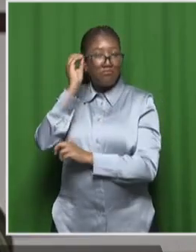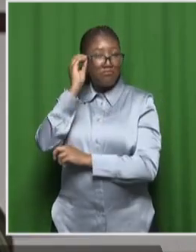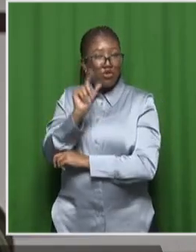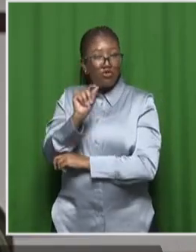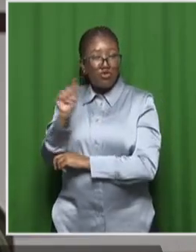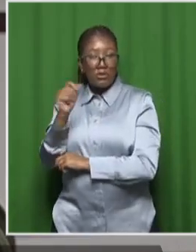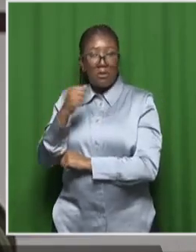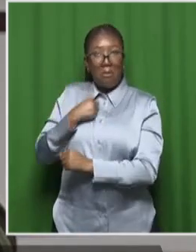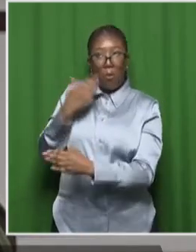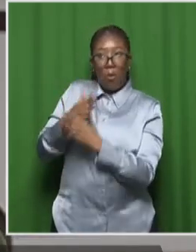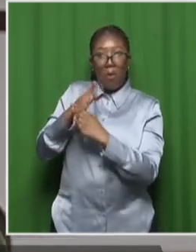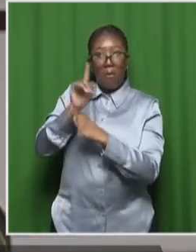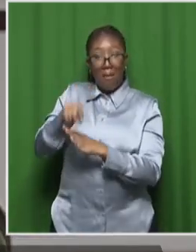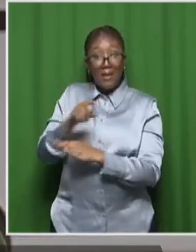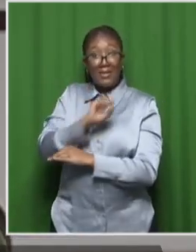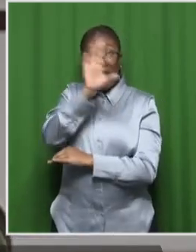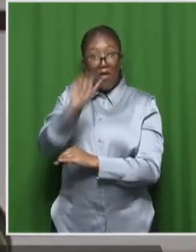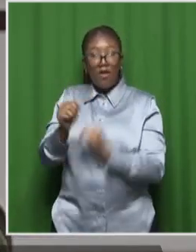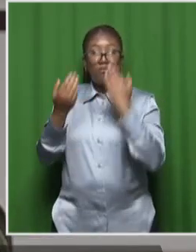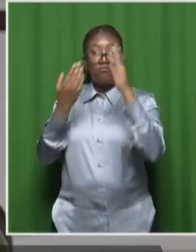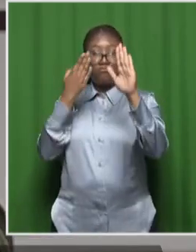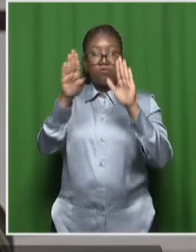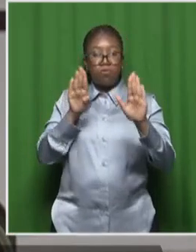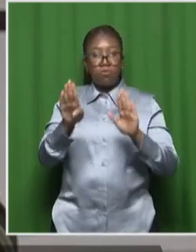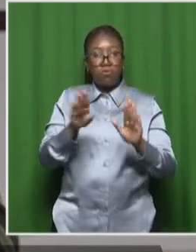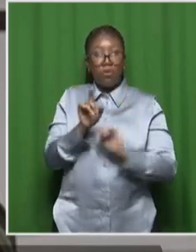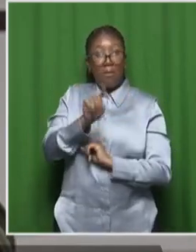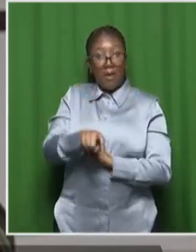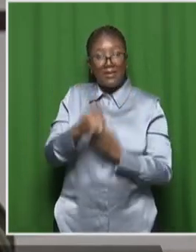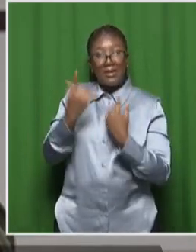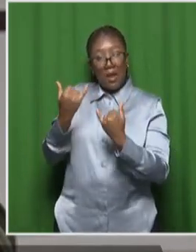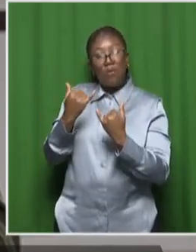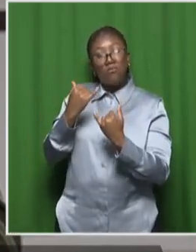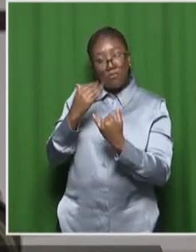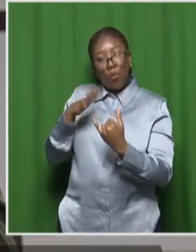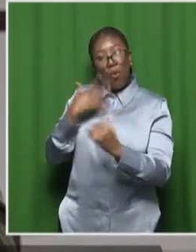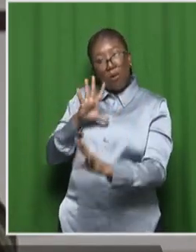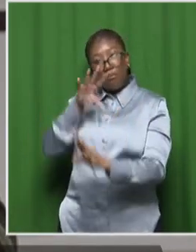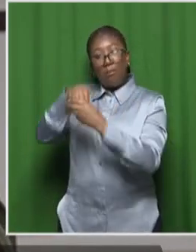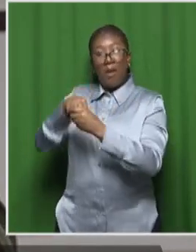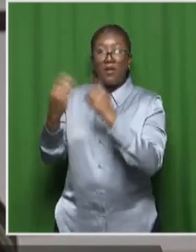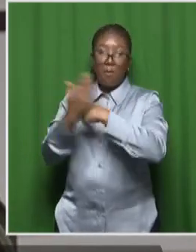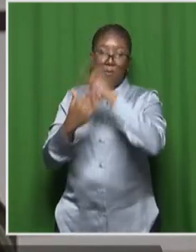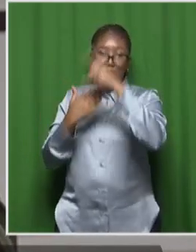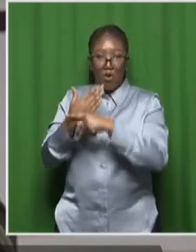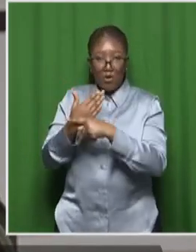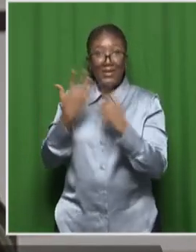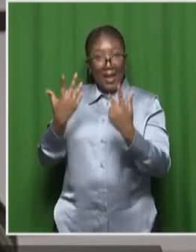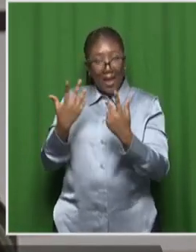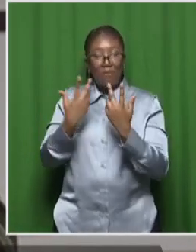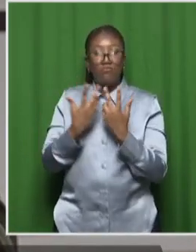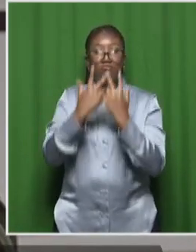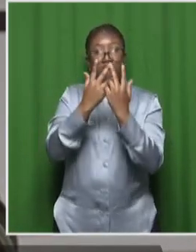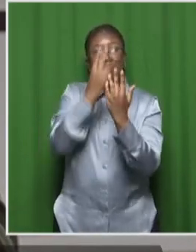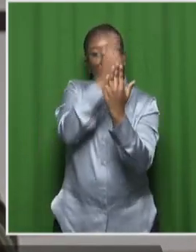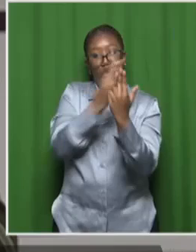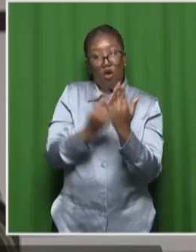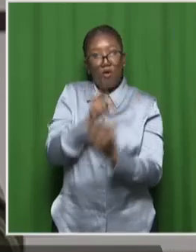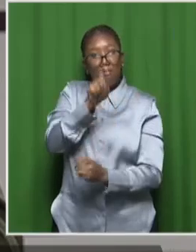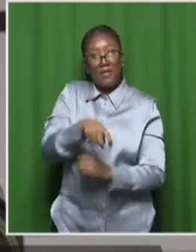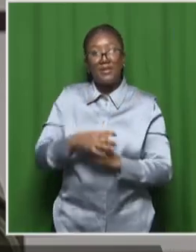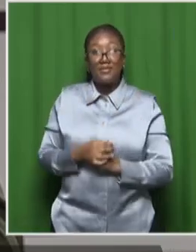to be exhibited in South Africa, and I'd like you to be a part of this project as a curator, you know.